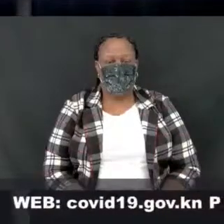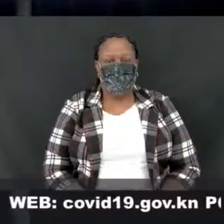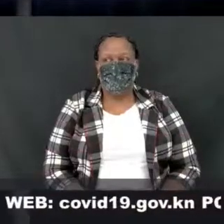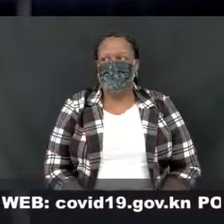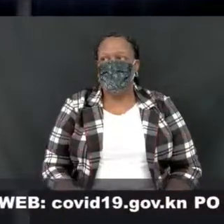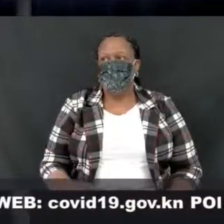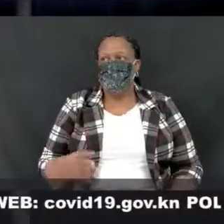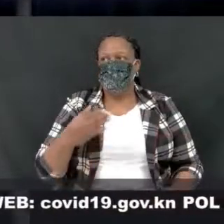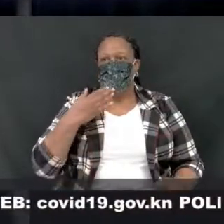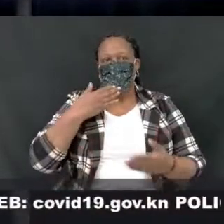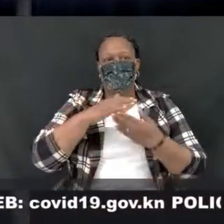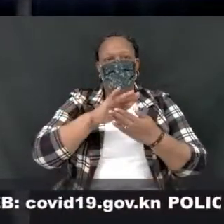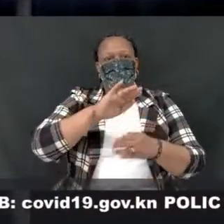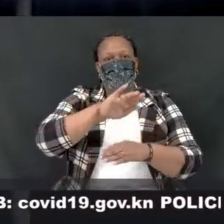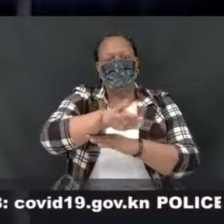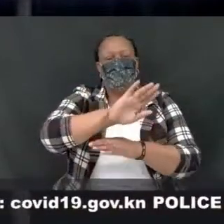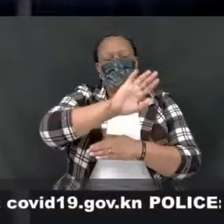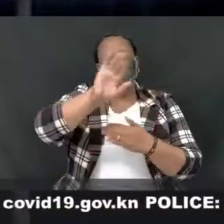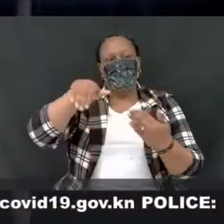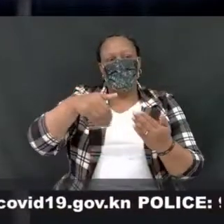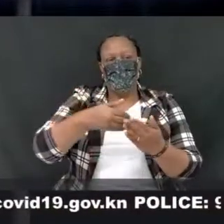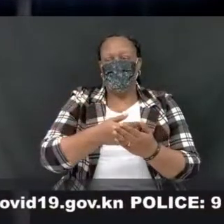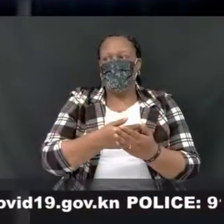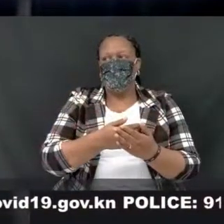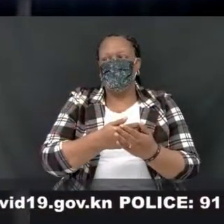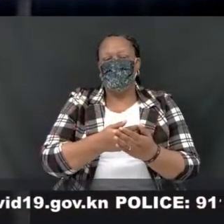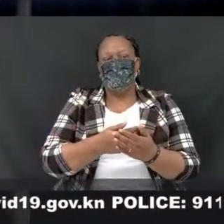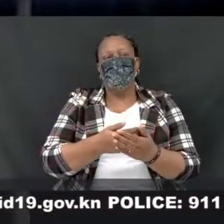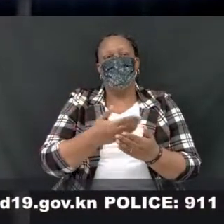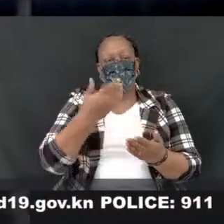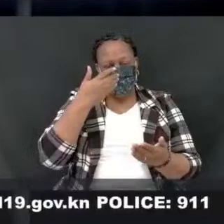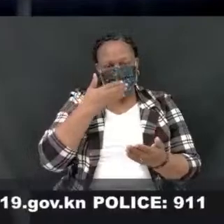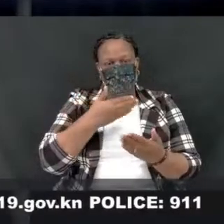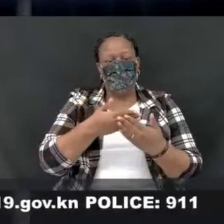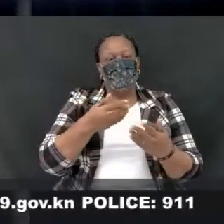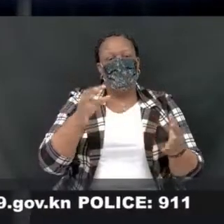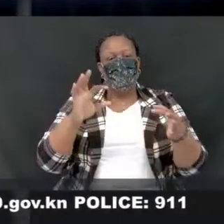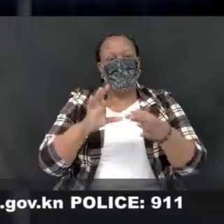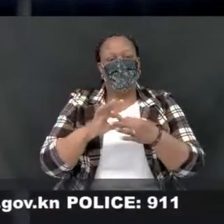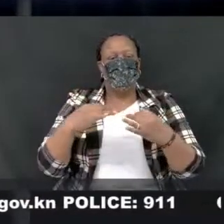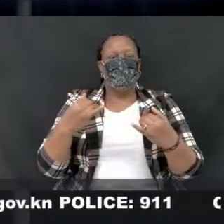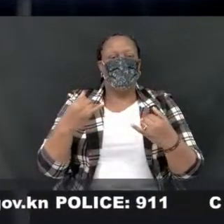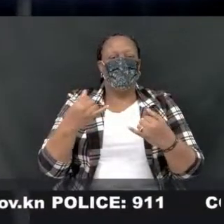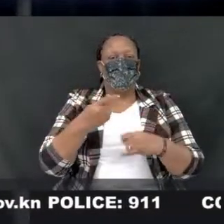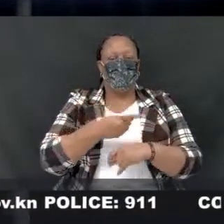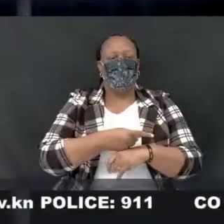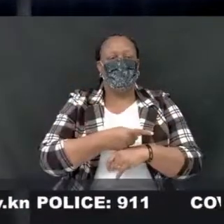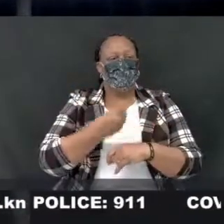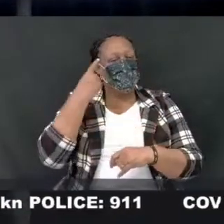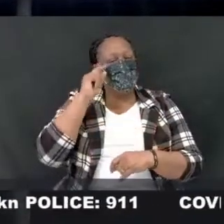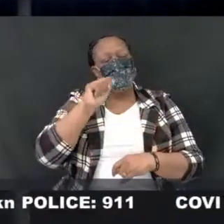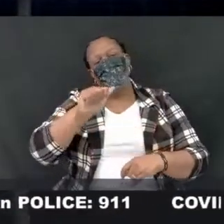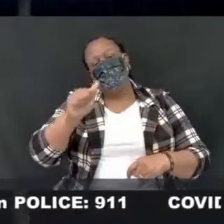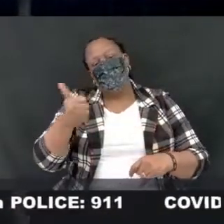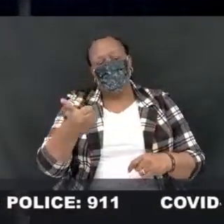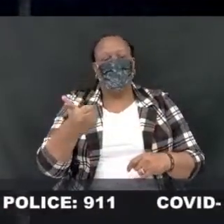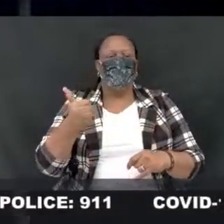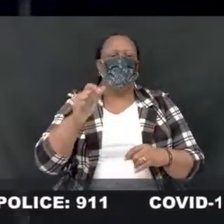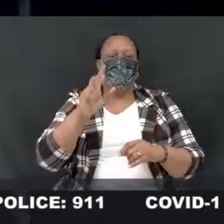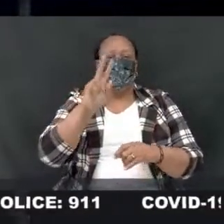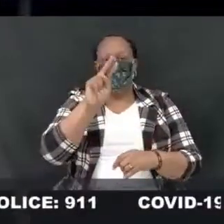Ladies and gentlemen, good afternoon, and good of you to join us for another Emergency Operations